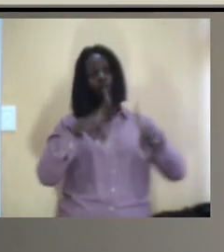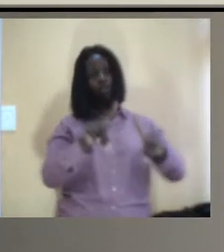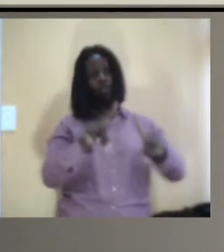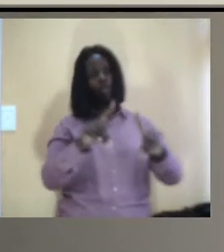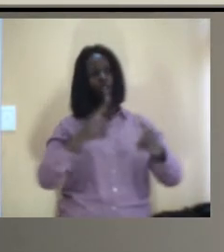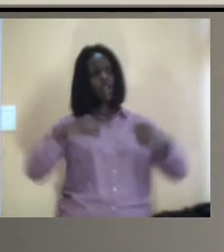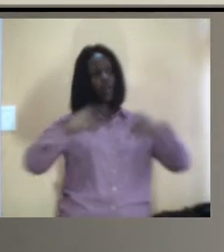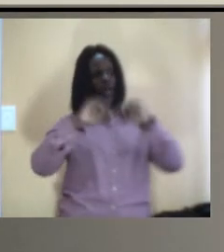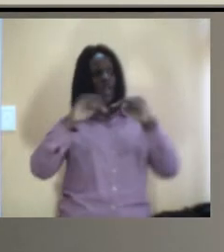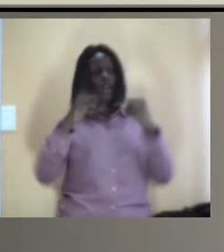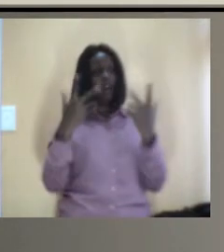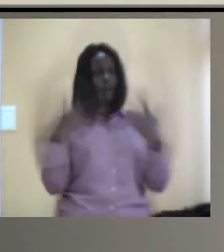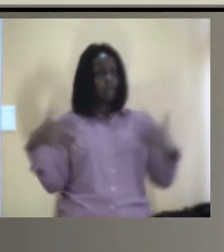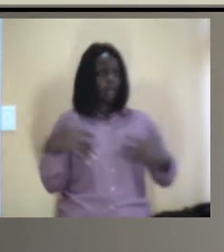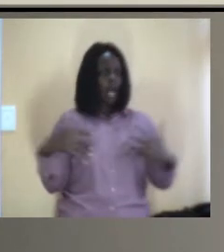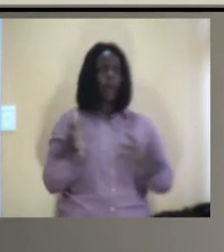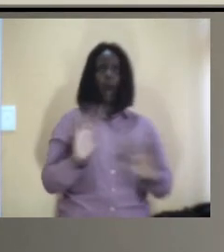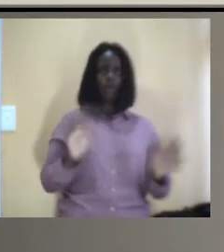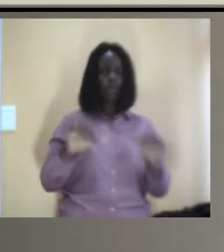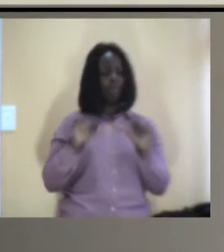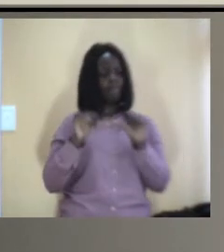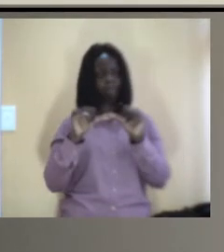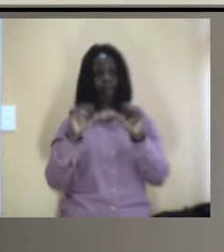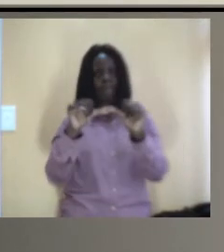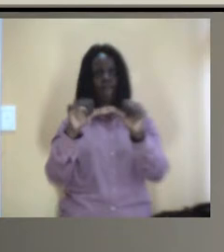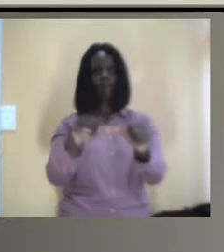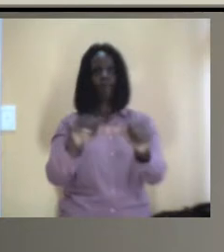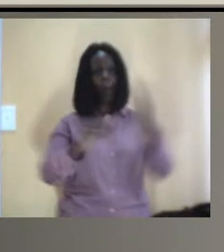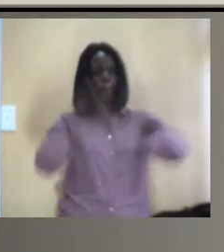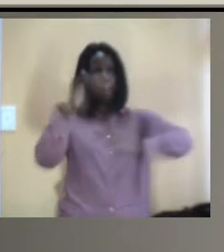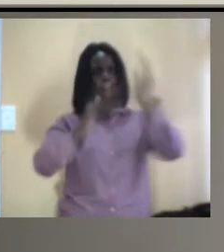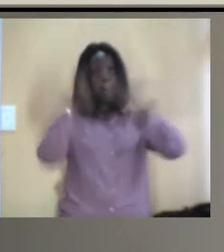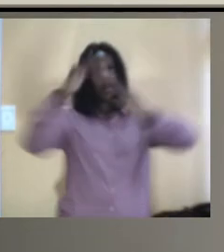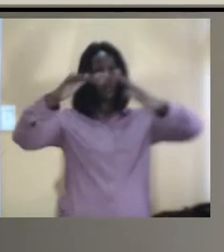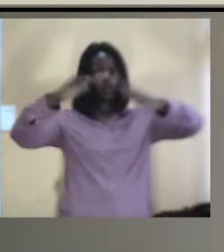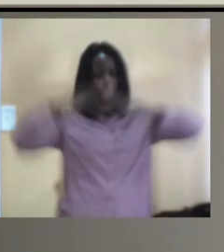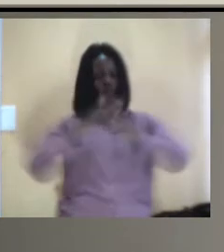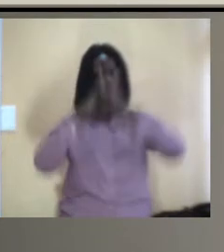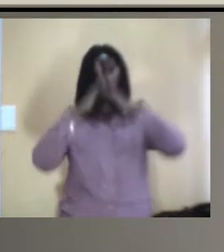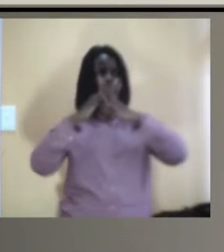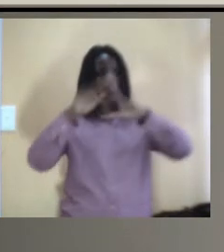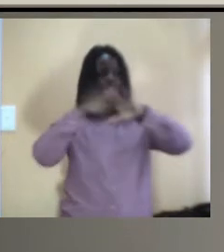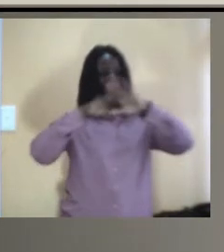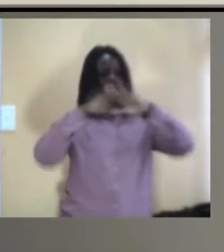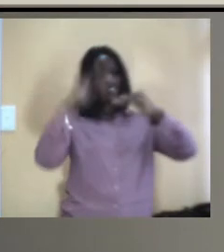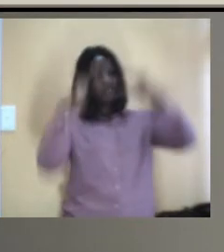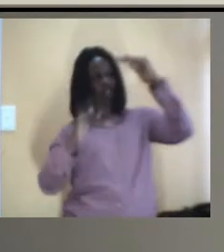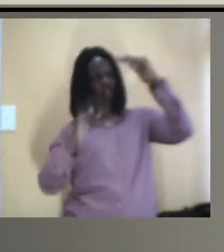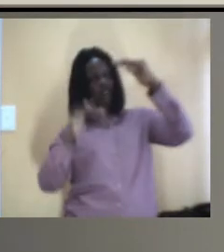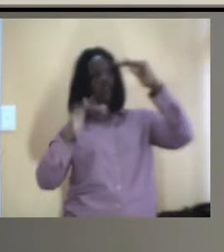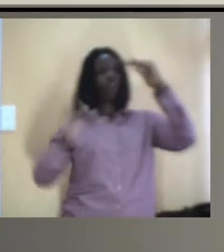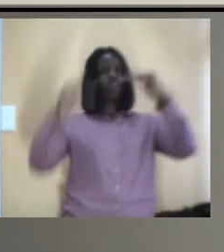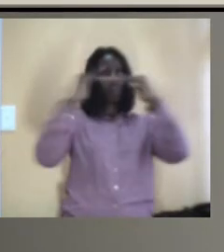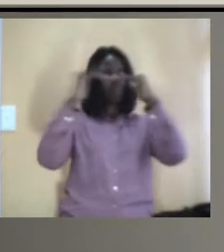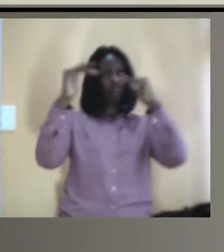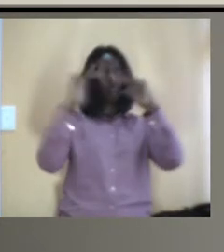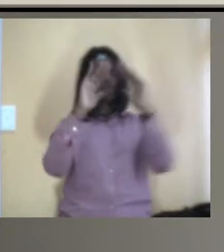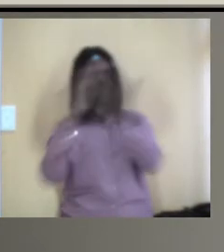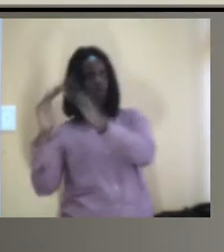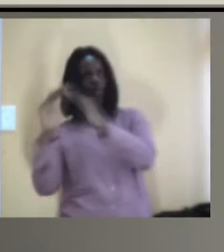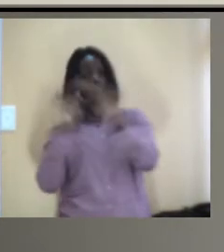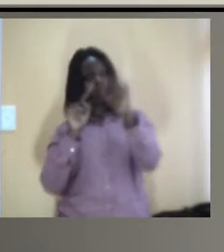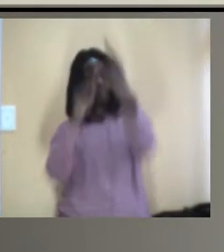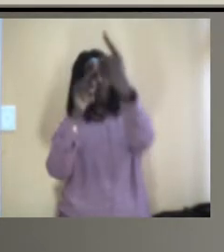undeterred that building a united and unracial and prosperous society remains